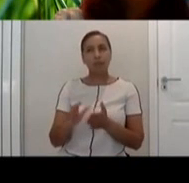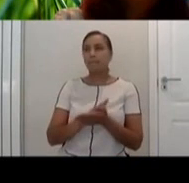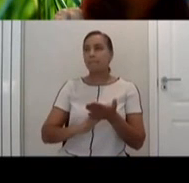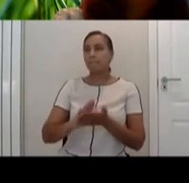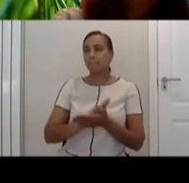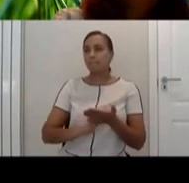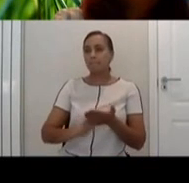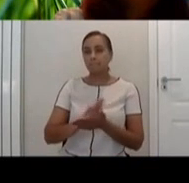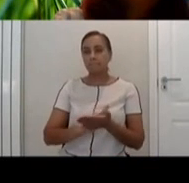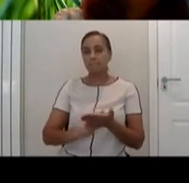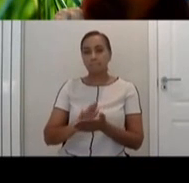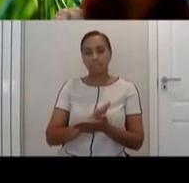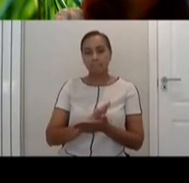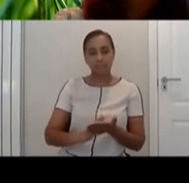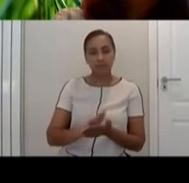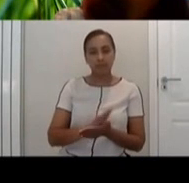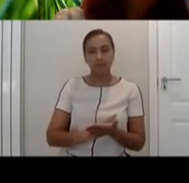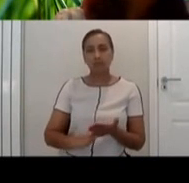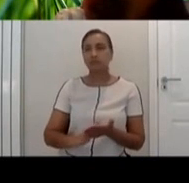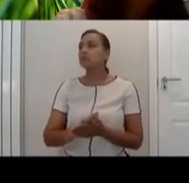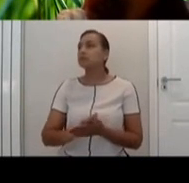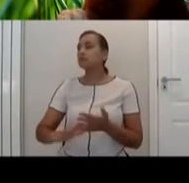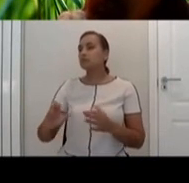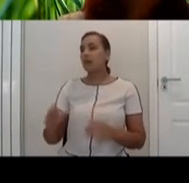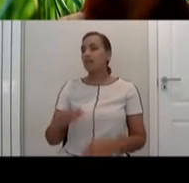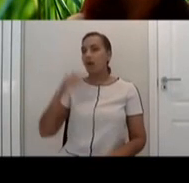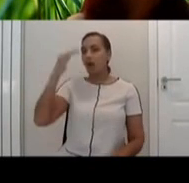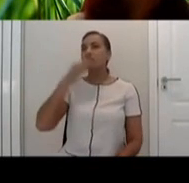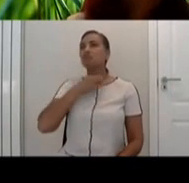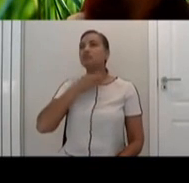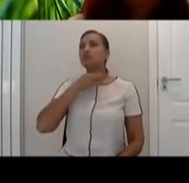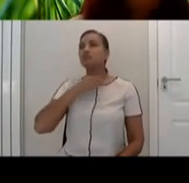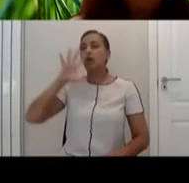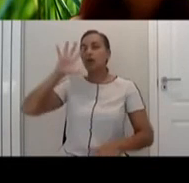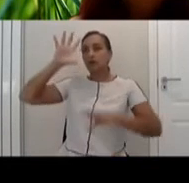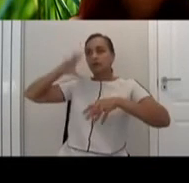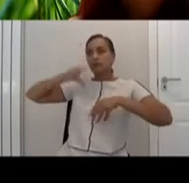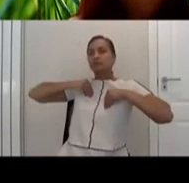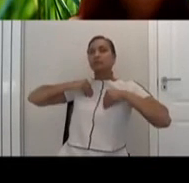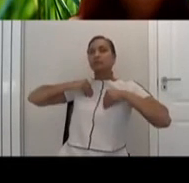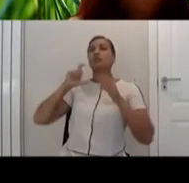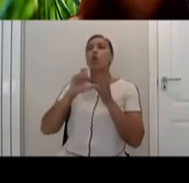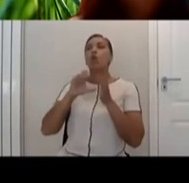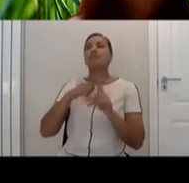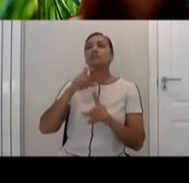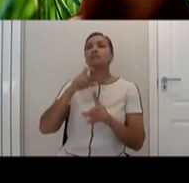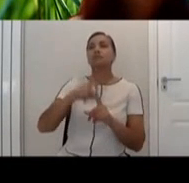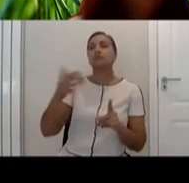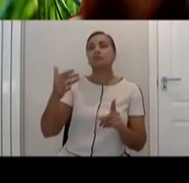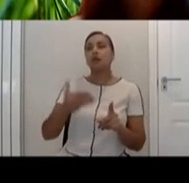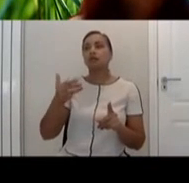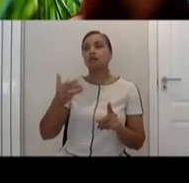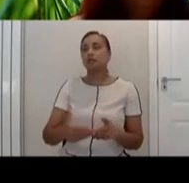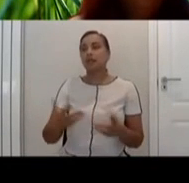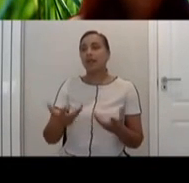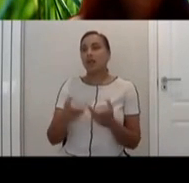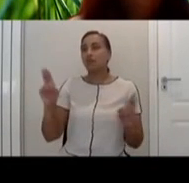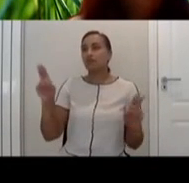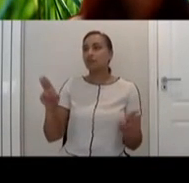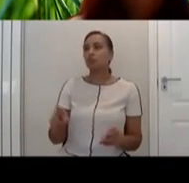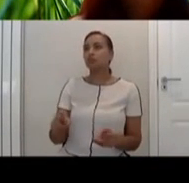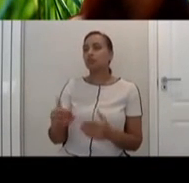to complications of COVID, and you know, are anxious about how they can reduce their risk